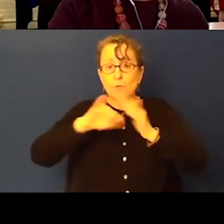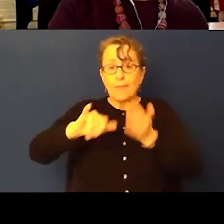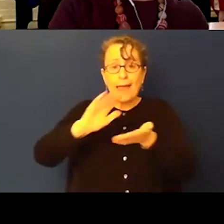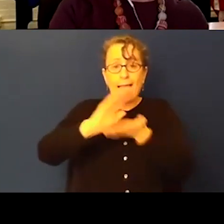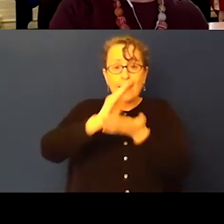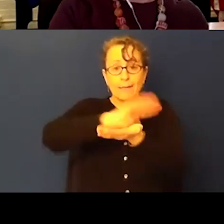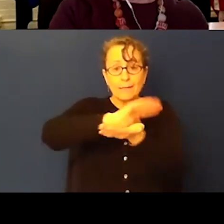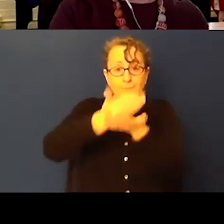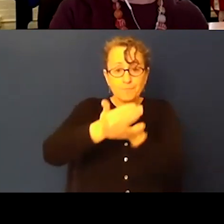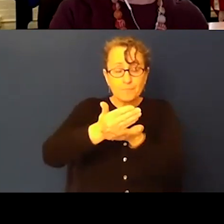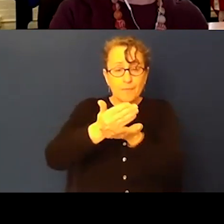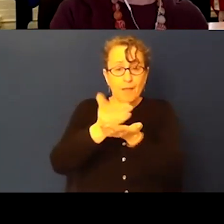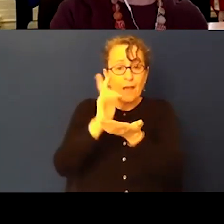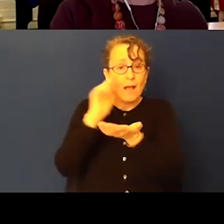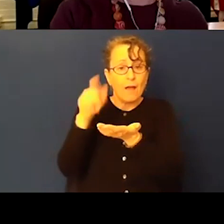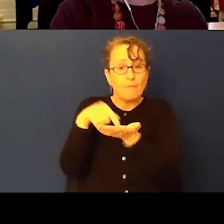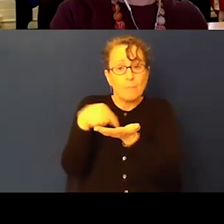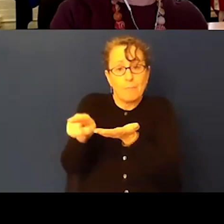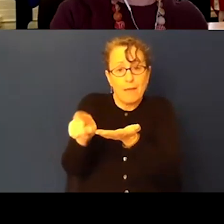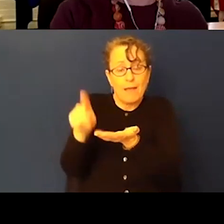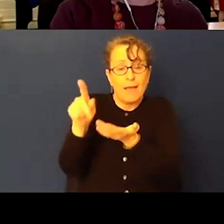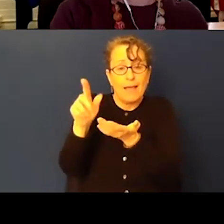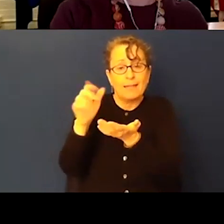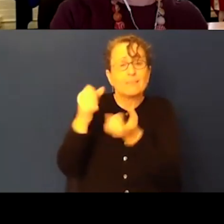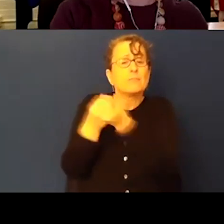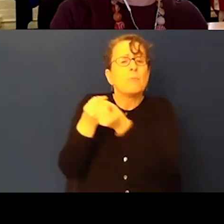you know, for select board meetings and other